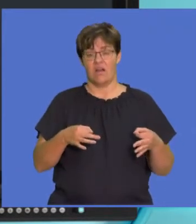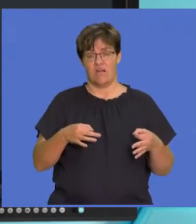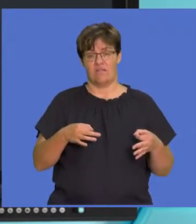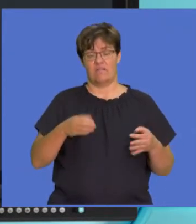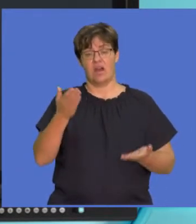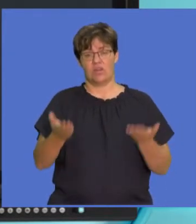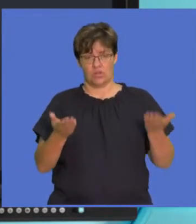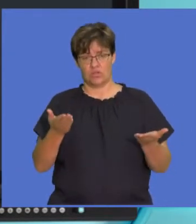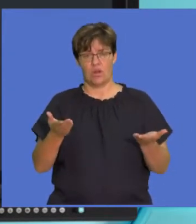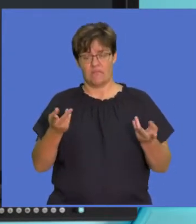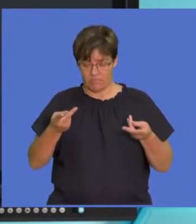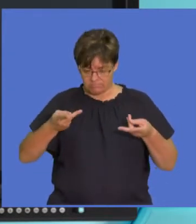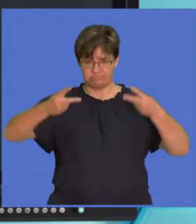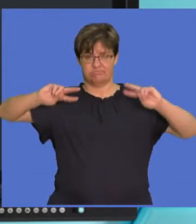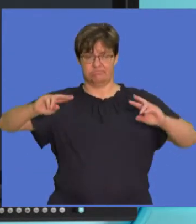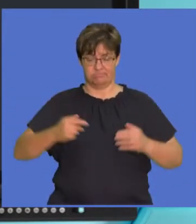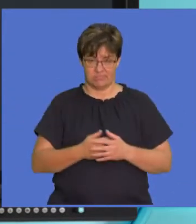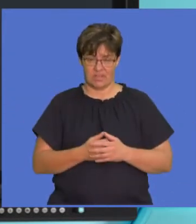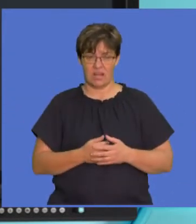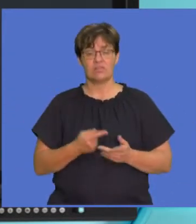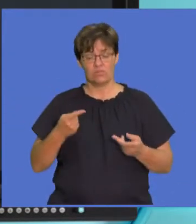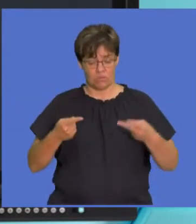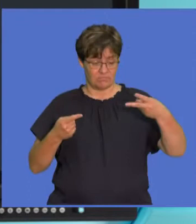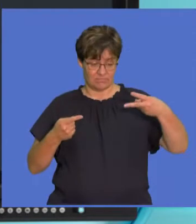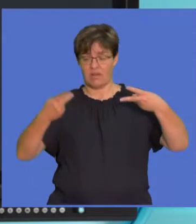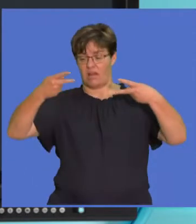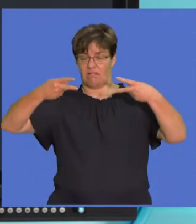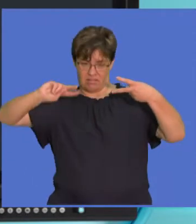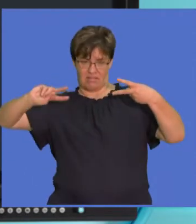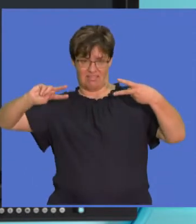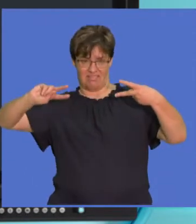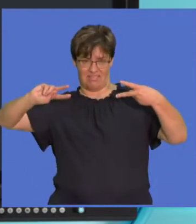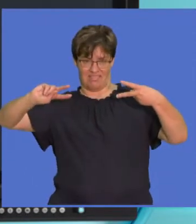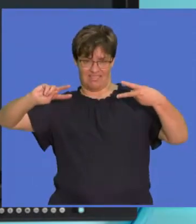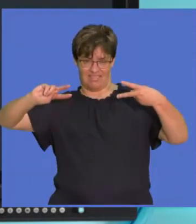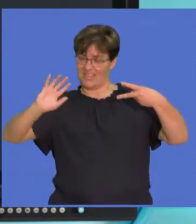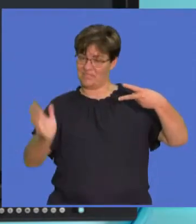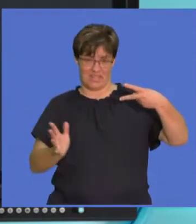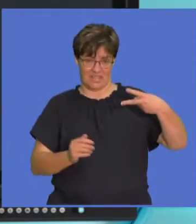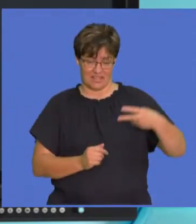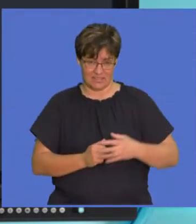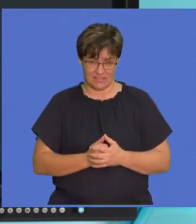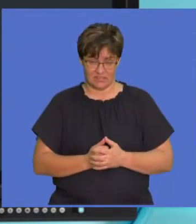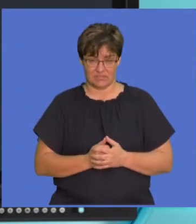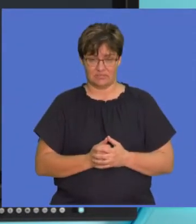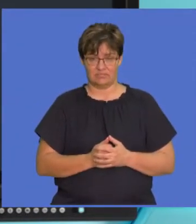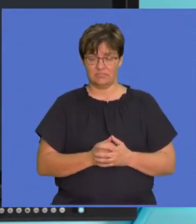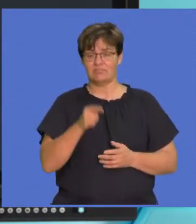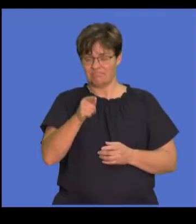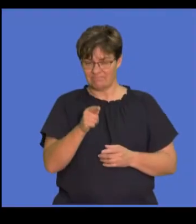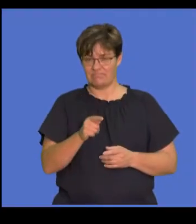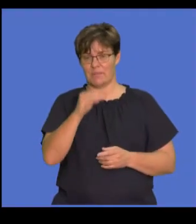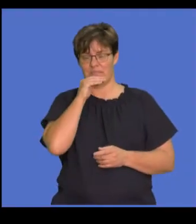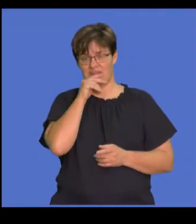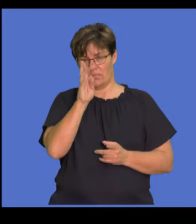will be the ratio if you tip and times it, meaning the numerator and denominator will swap places. So